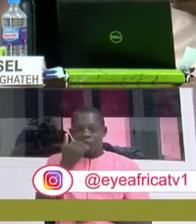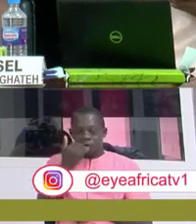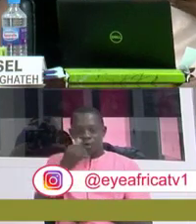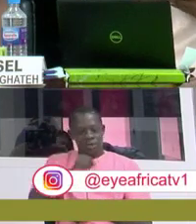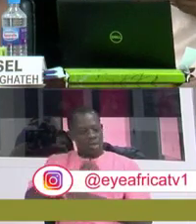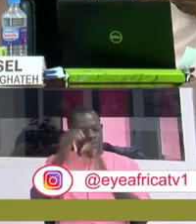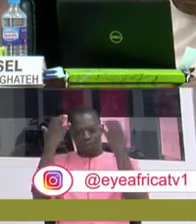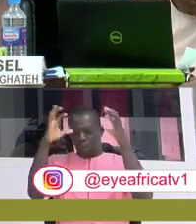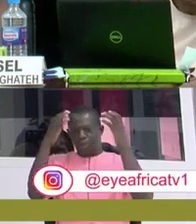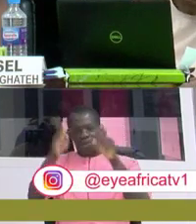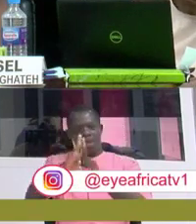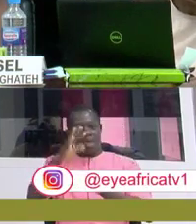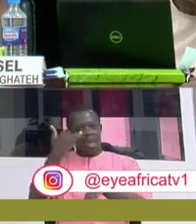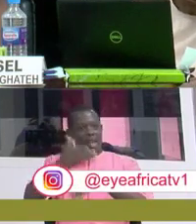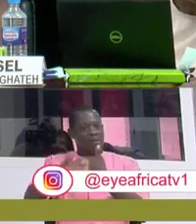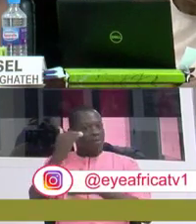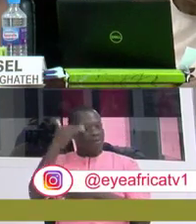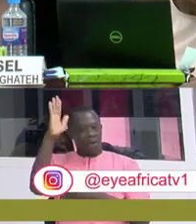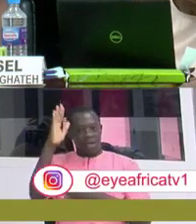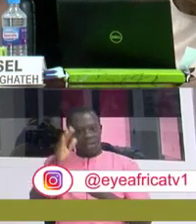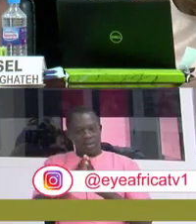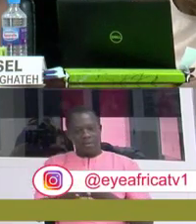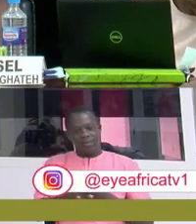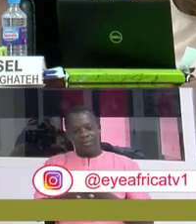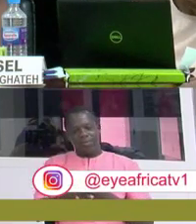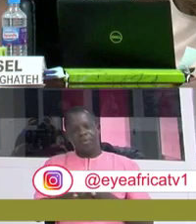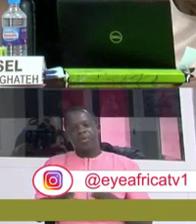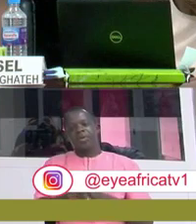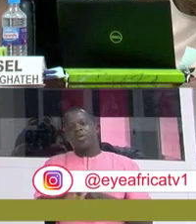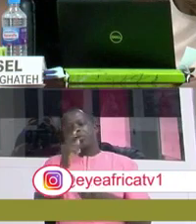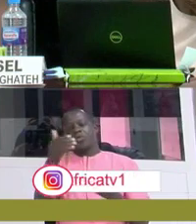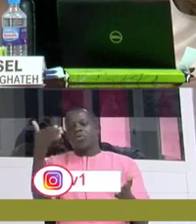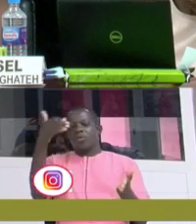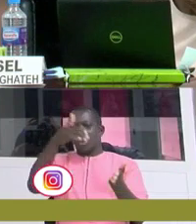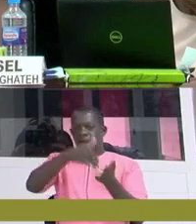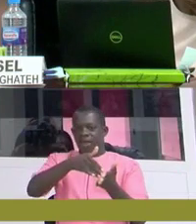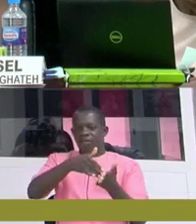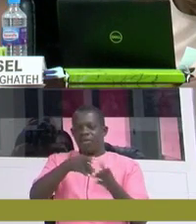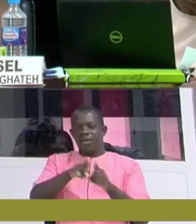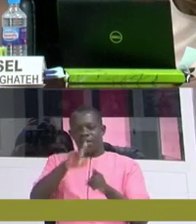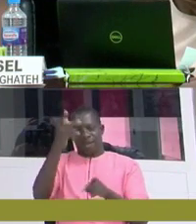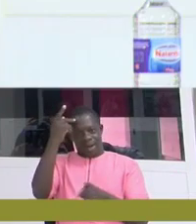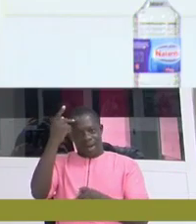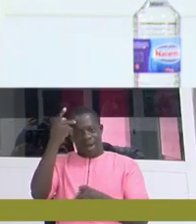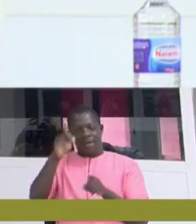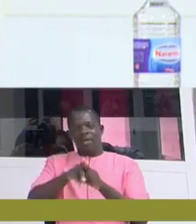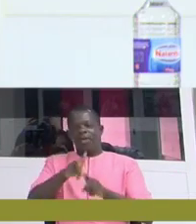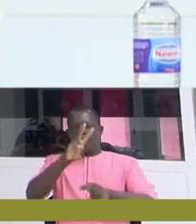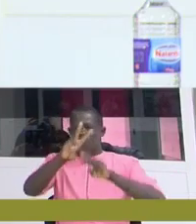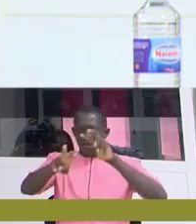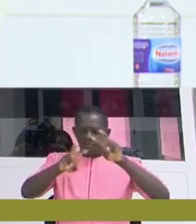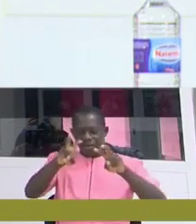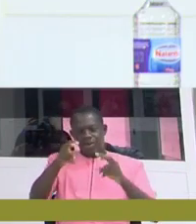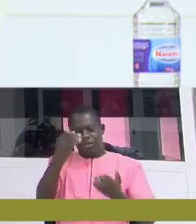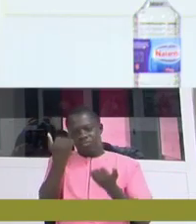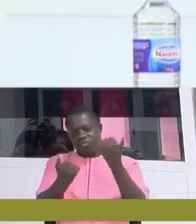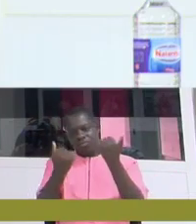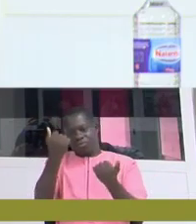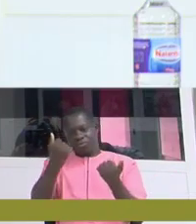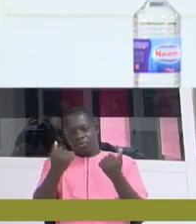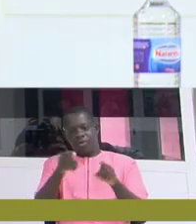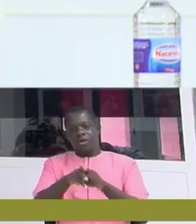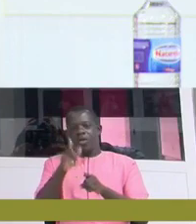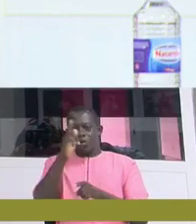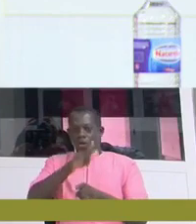Breakfast is my problem. Okay. All right, so you arrived at Kanilai. I looked for a vehicle.